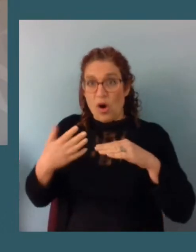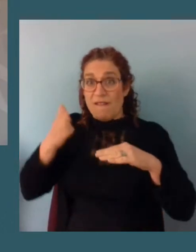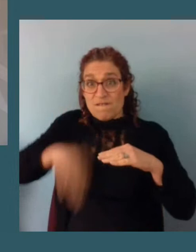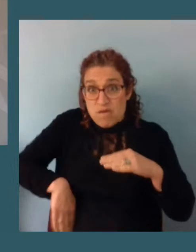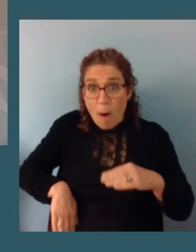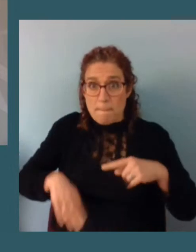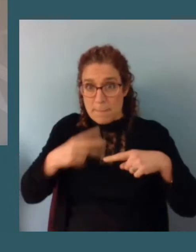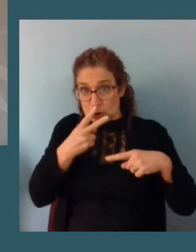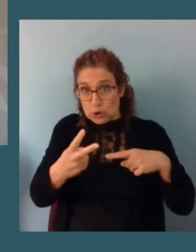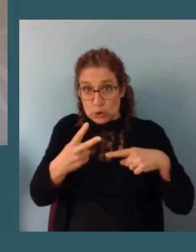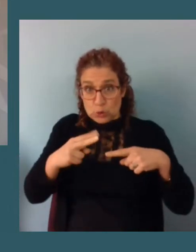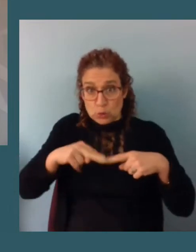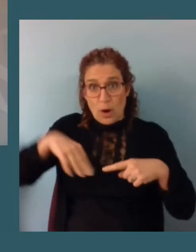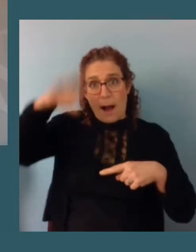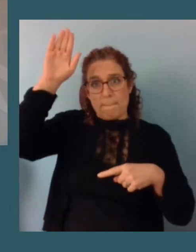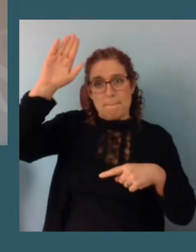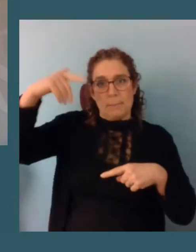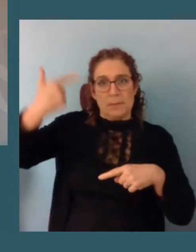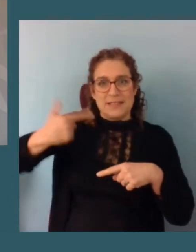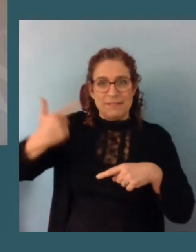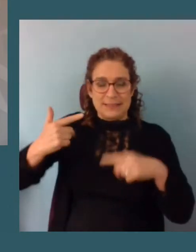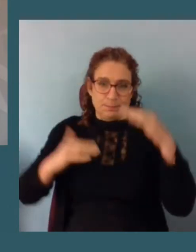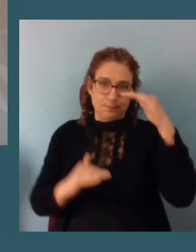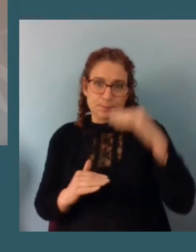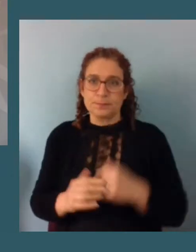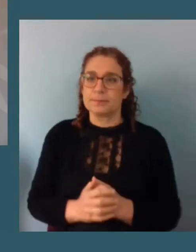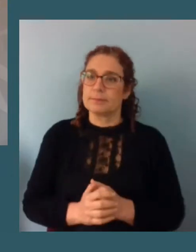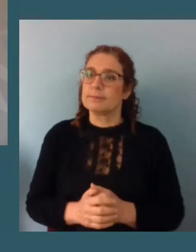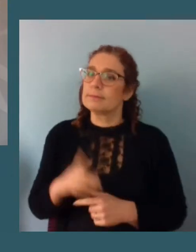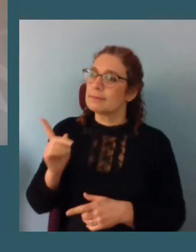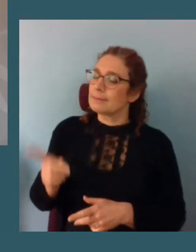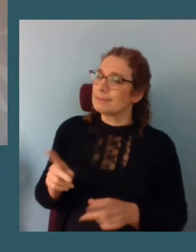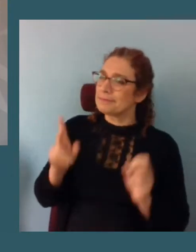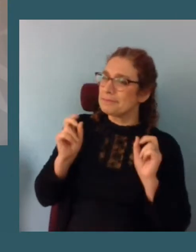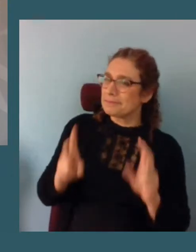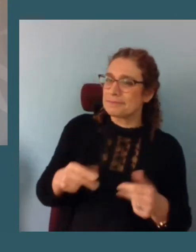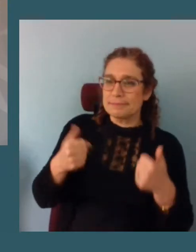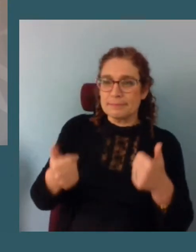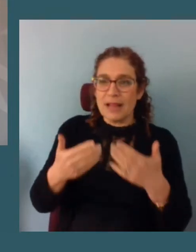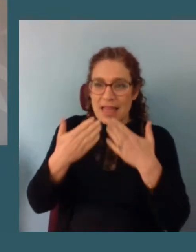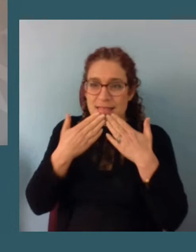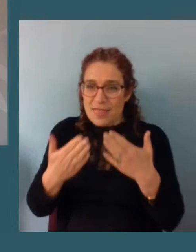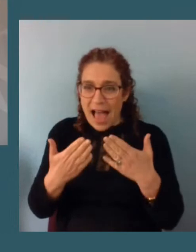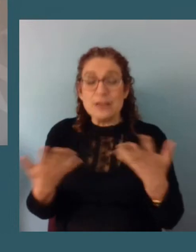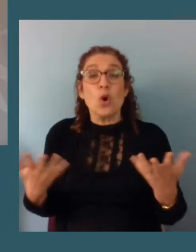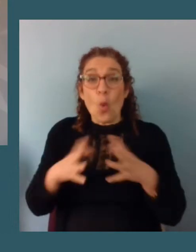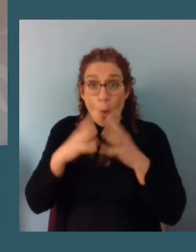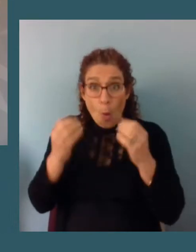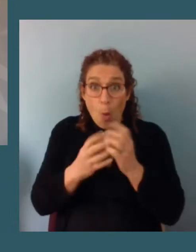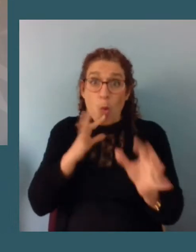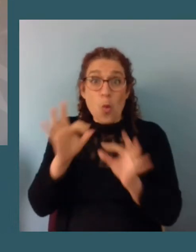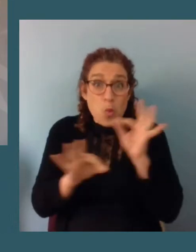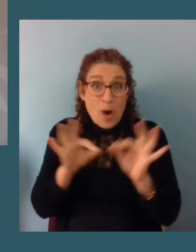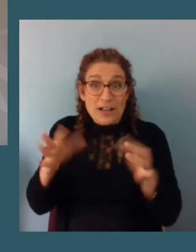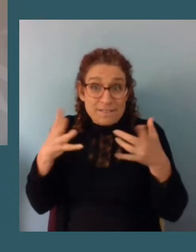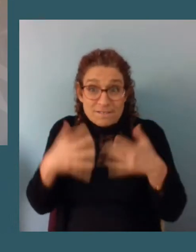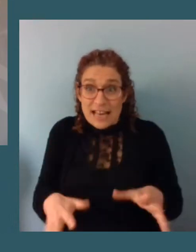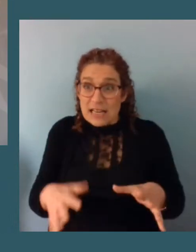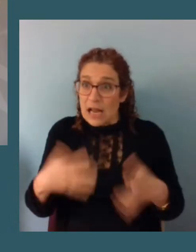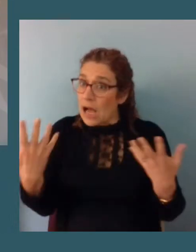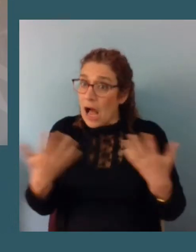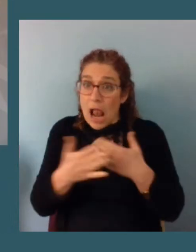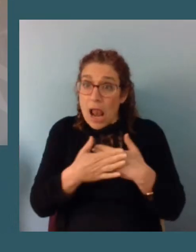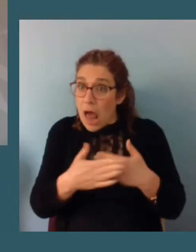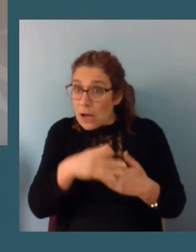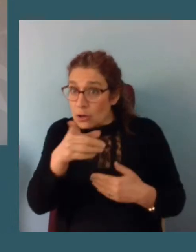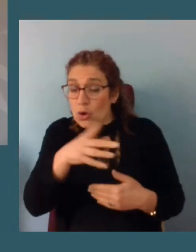2. Perfect. Yeah, that's great. Lovely. So we've got through all our questions today. Is there anything you wanted to add